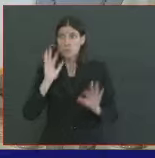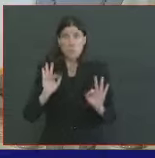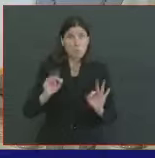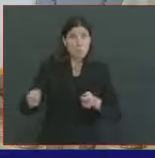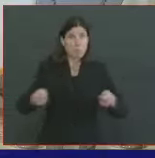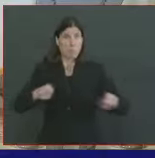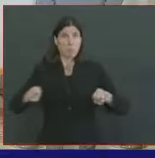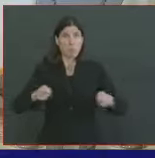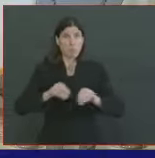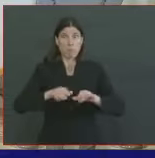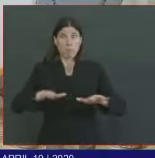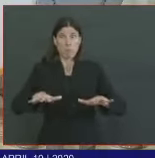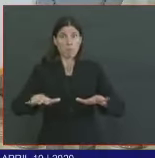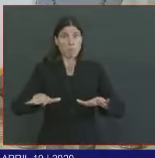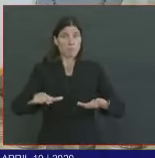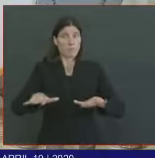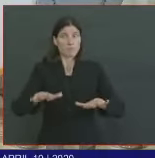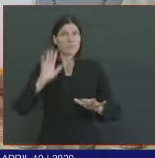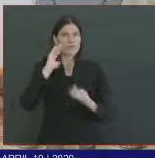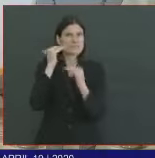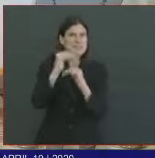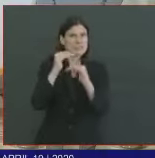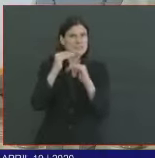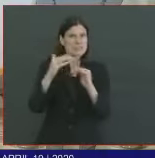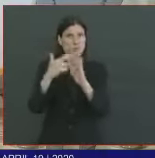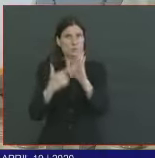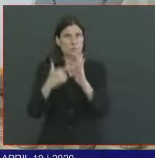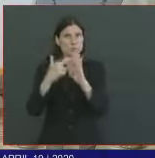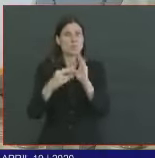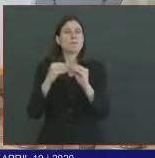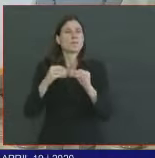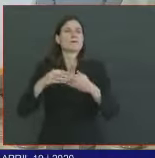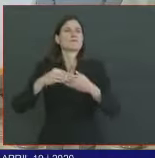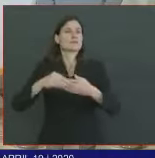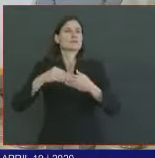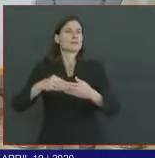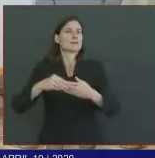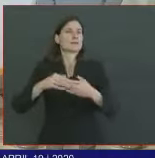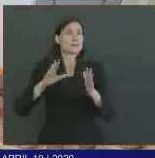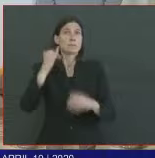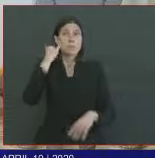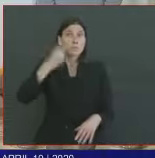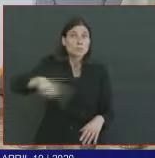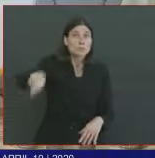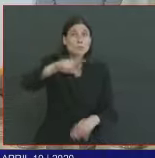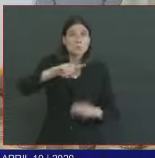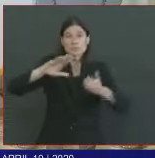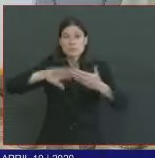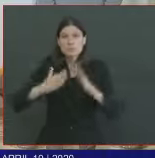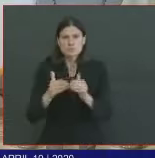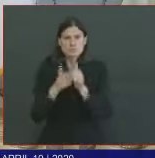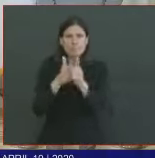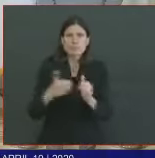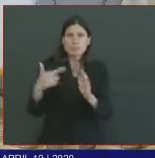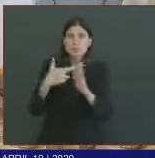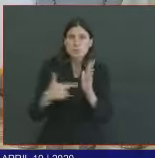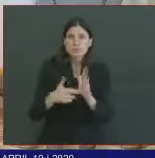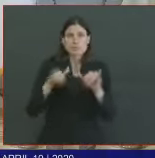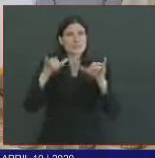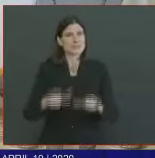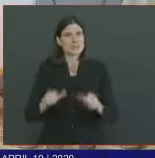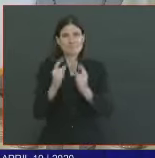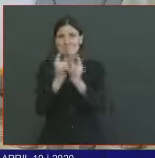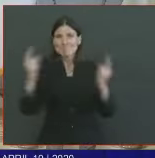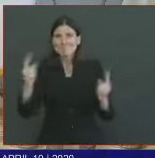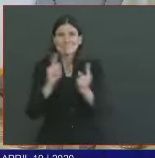in there just a bit longer and stays hunkered down and following the rules. I know it's hard, and today's Sunday. Many of us